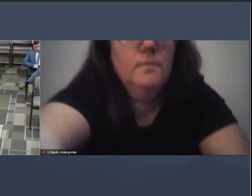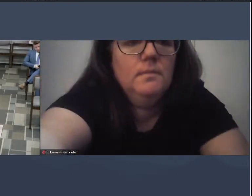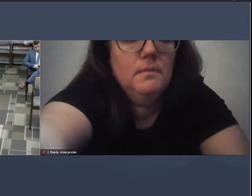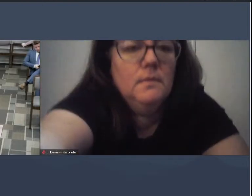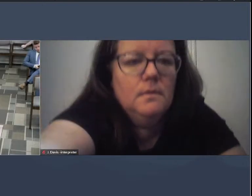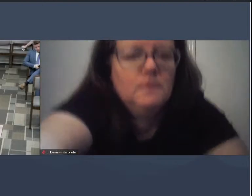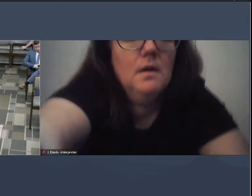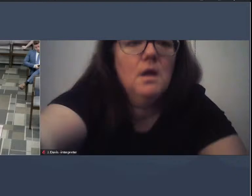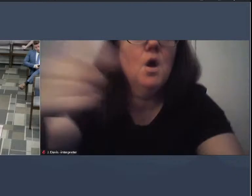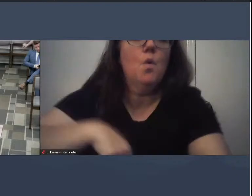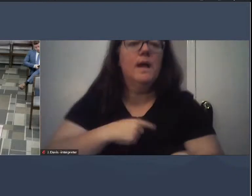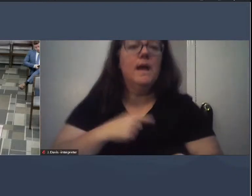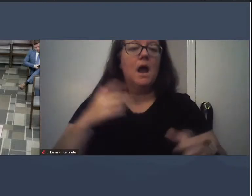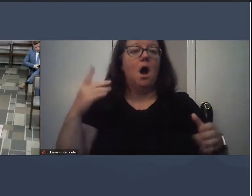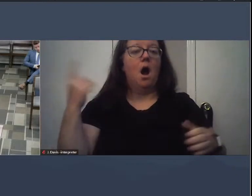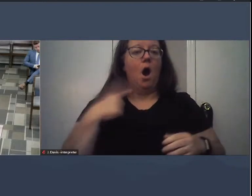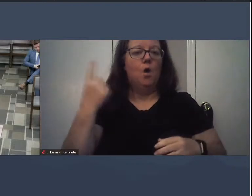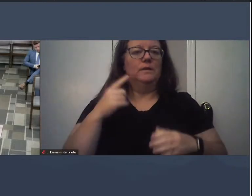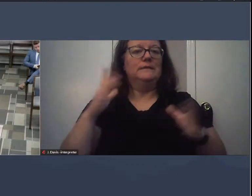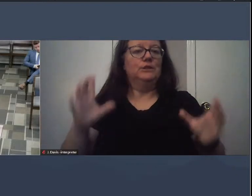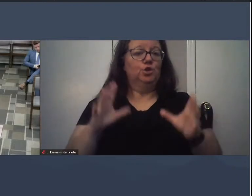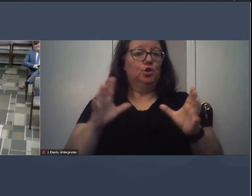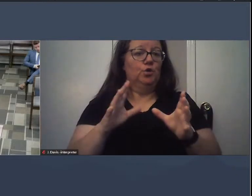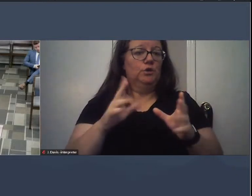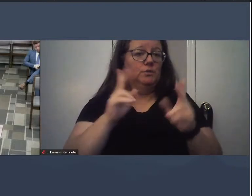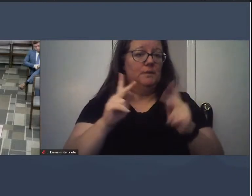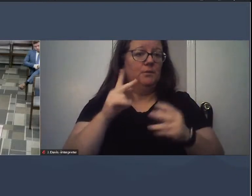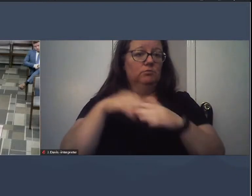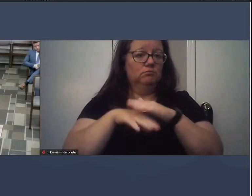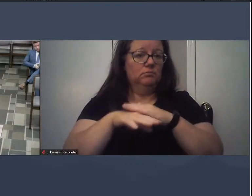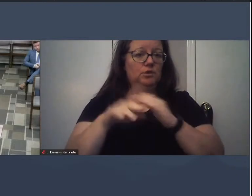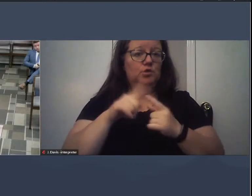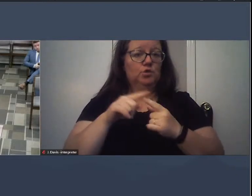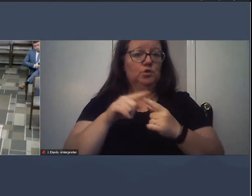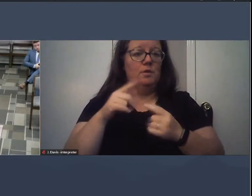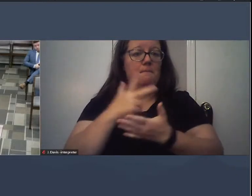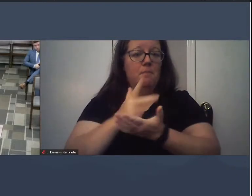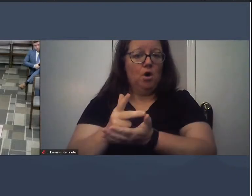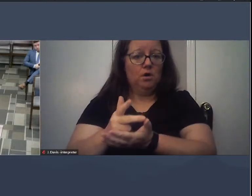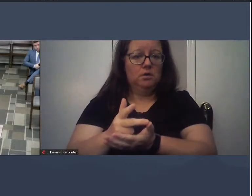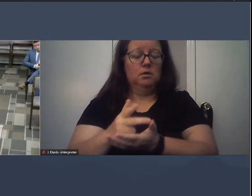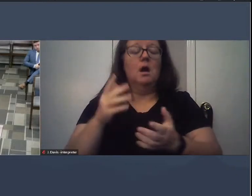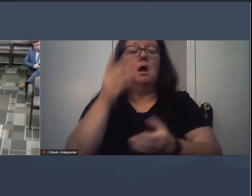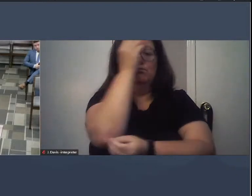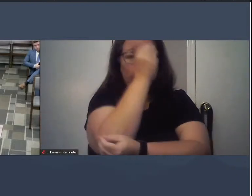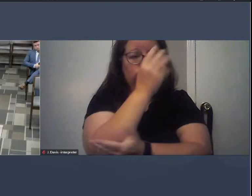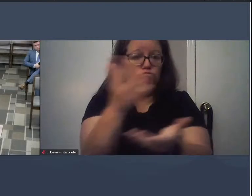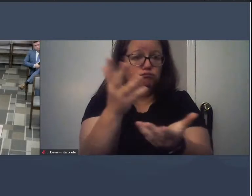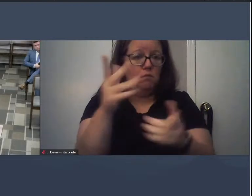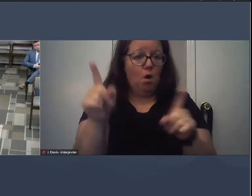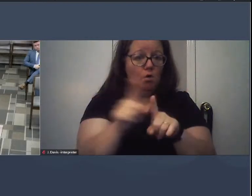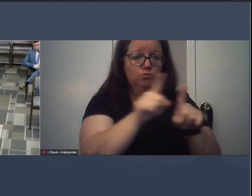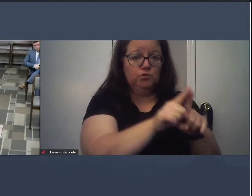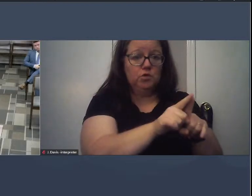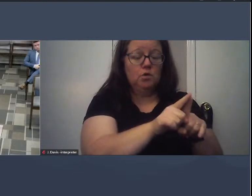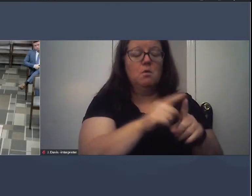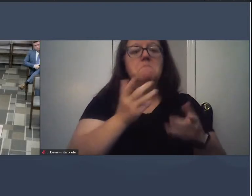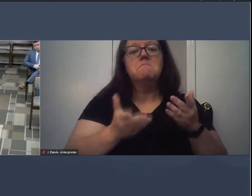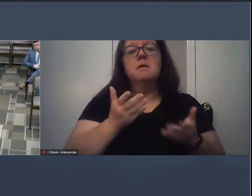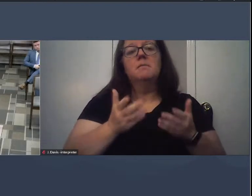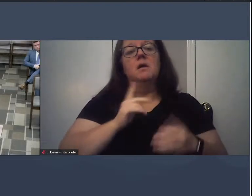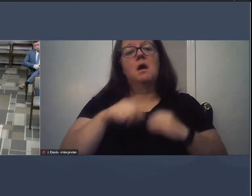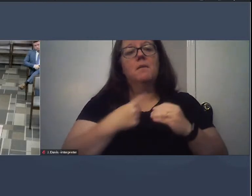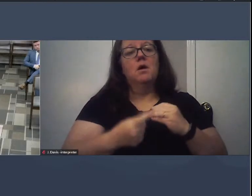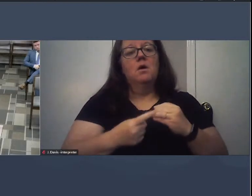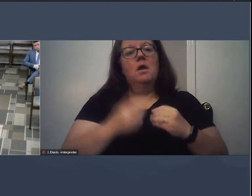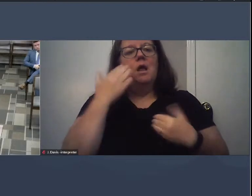always encouraged. Okay, I'll wrap it up. Just also want you to know, maybe about, I don't know